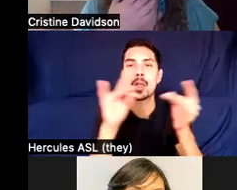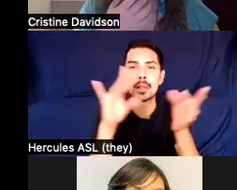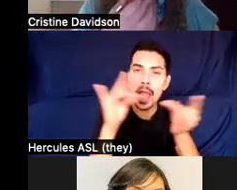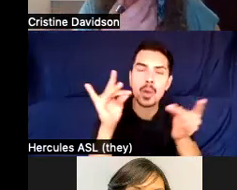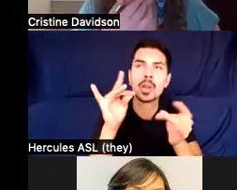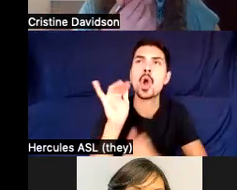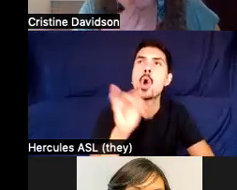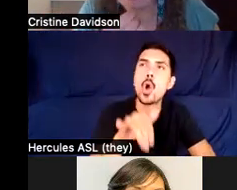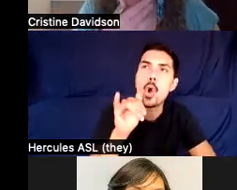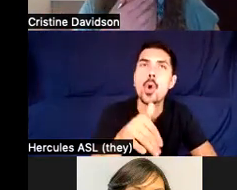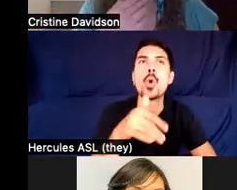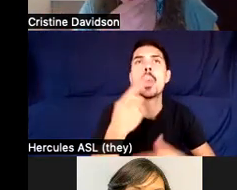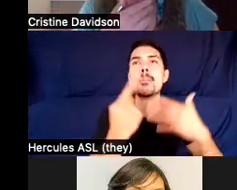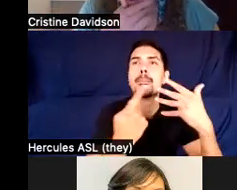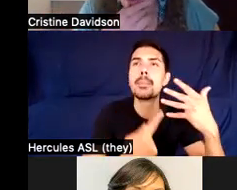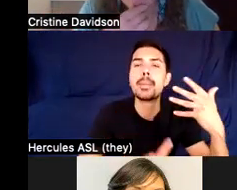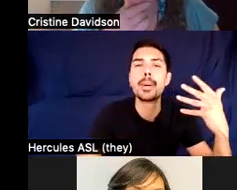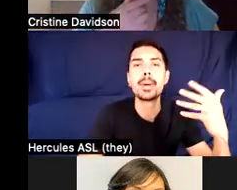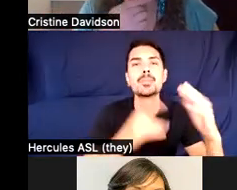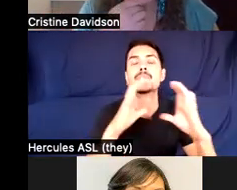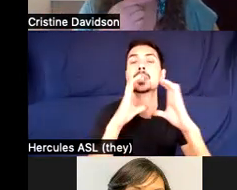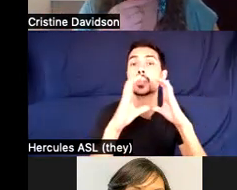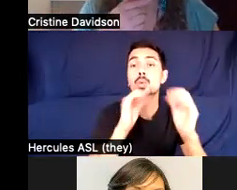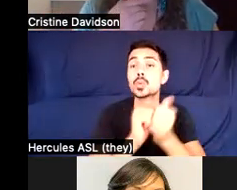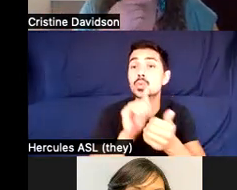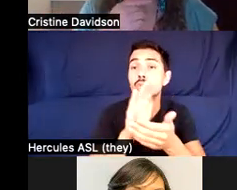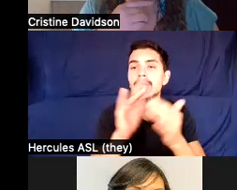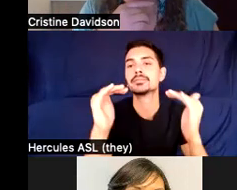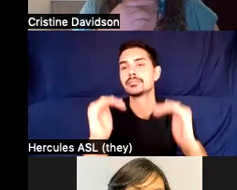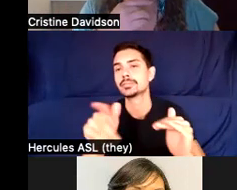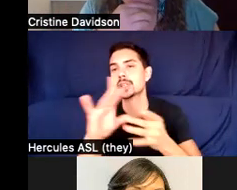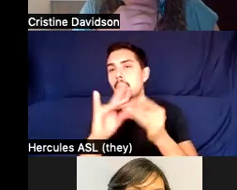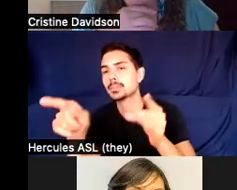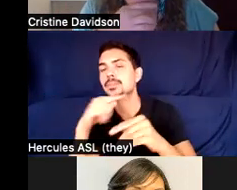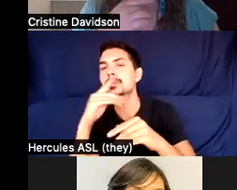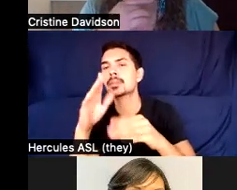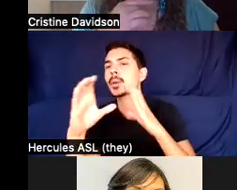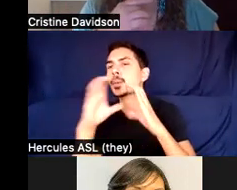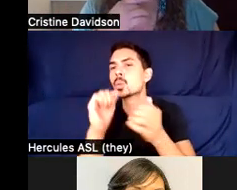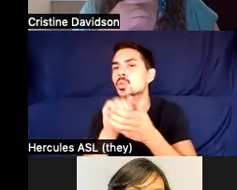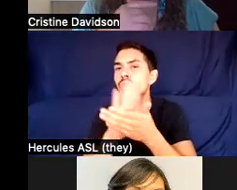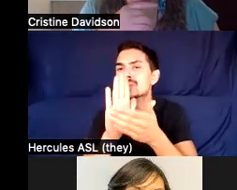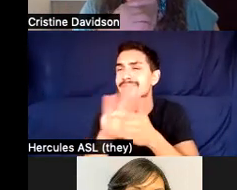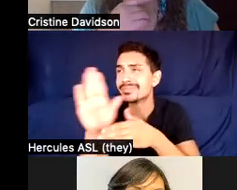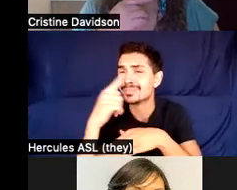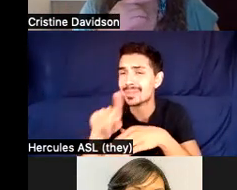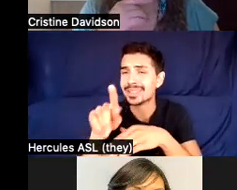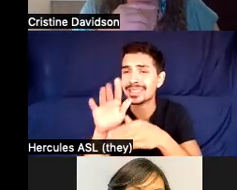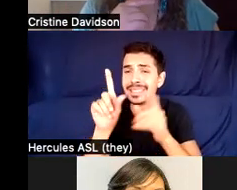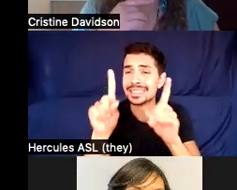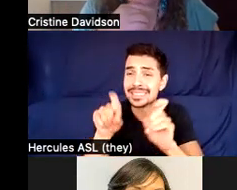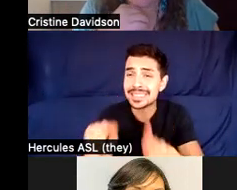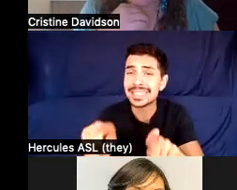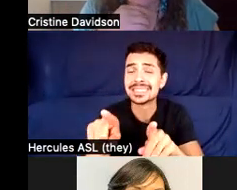right? Communicating with the school if they would like, asking to push back exams, et cetera, or make it